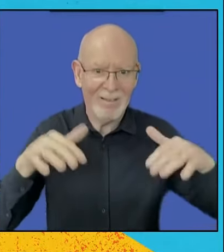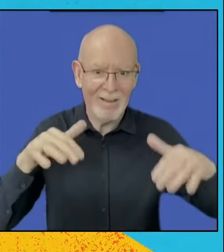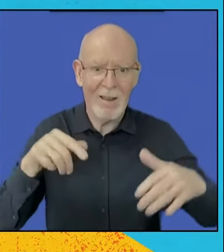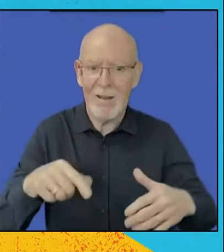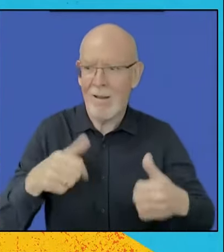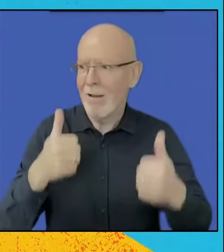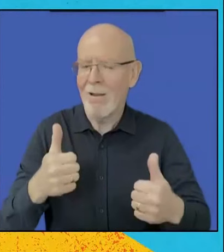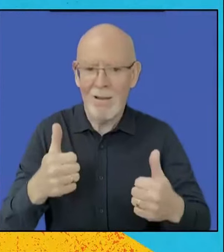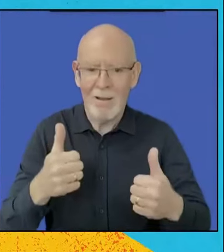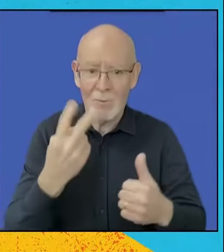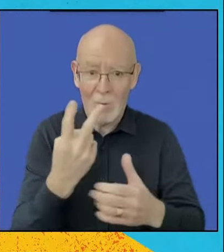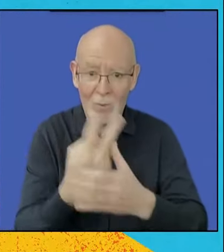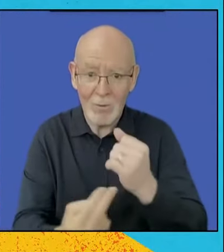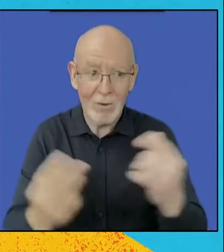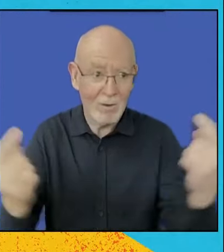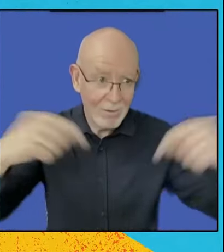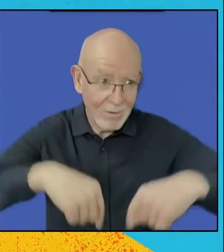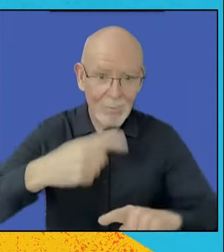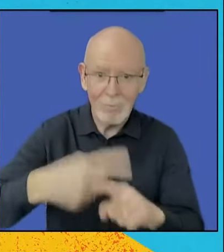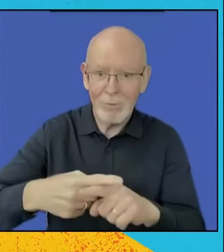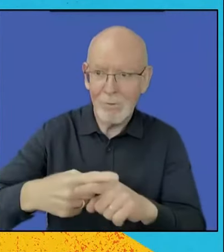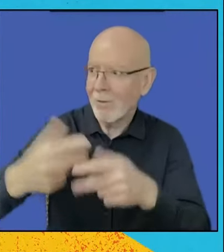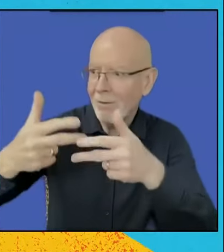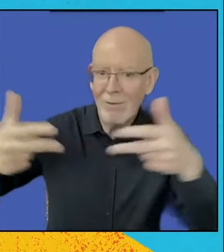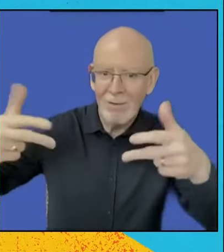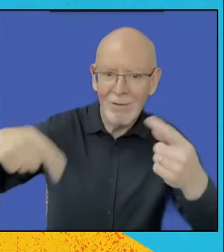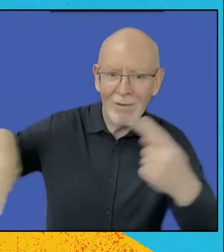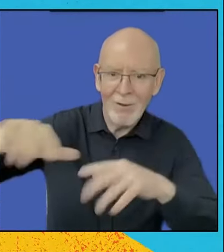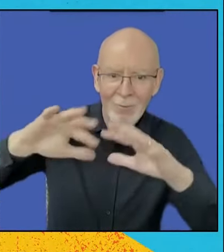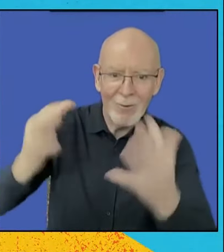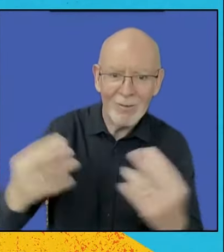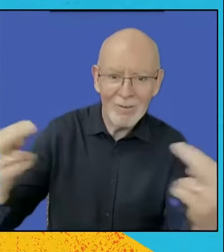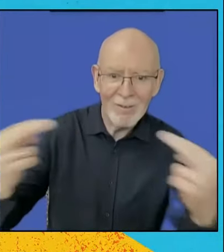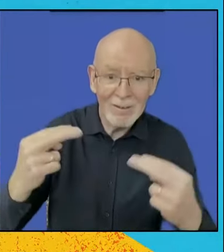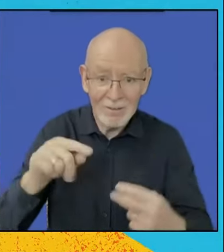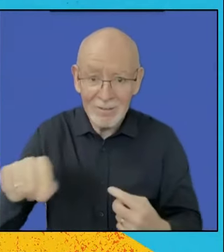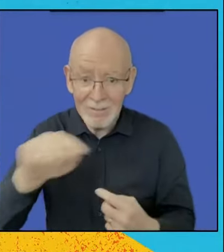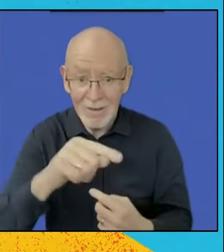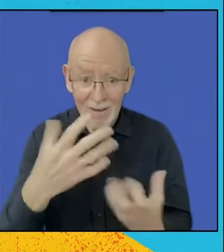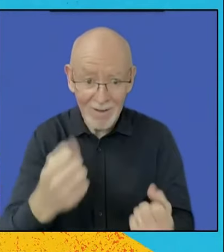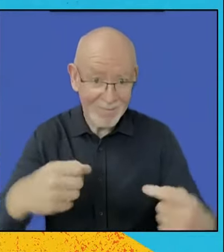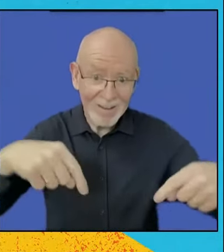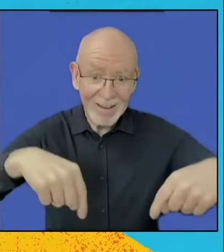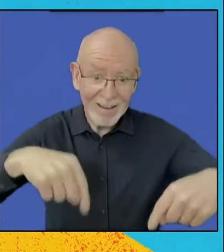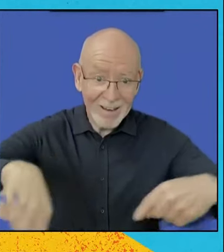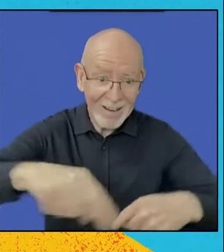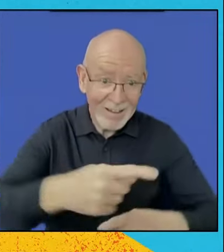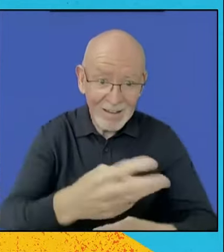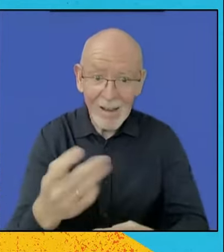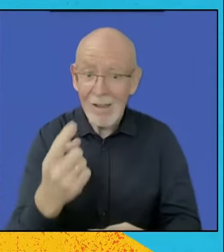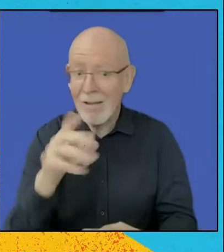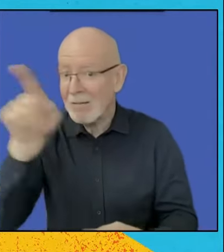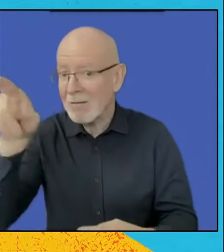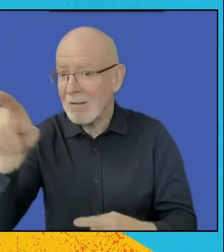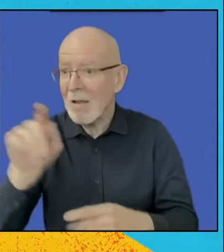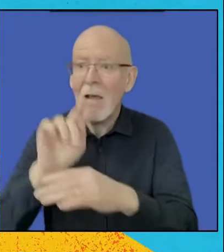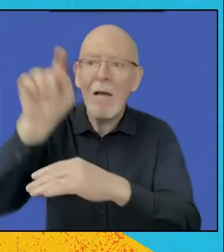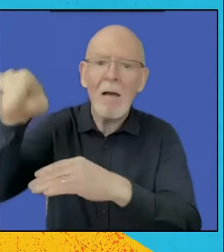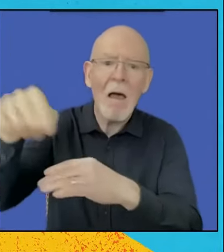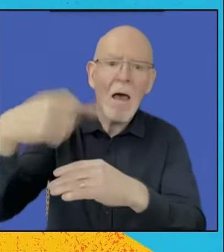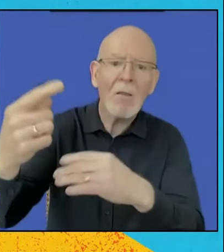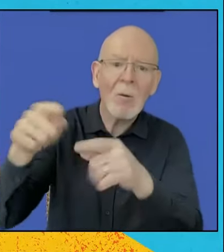various countries, in Benin, El Salvador, Mozambique, North Macedonia, South Sudan, and in in many other UN